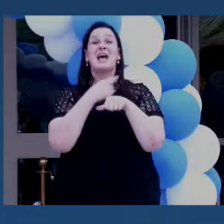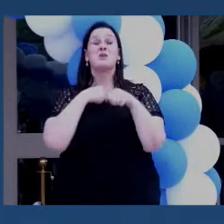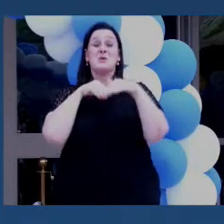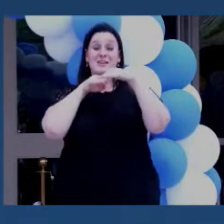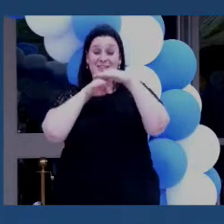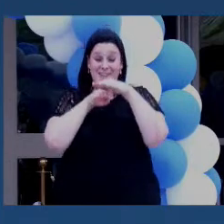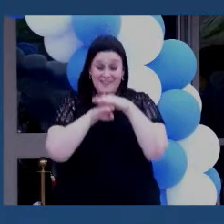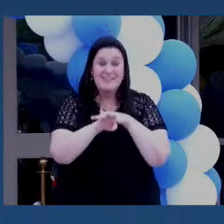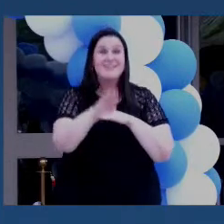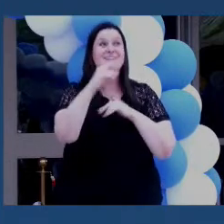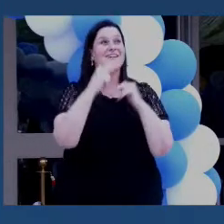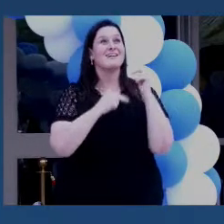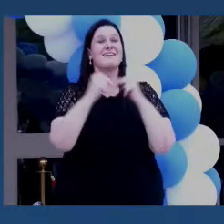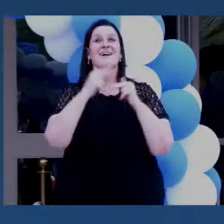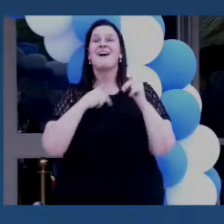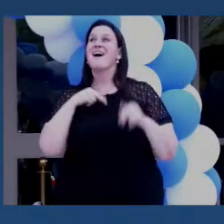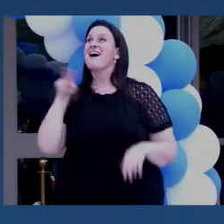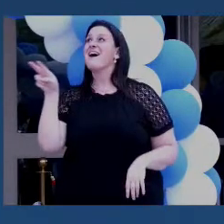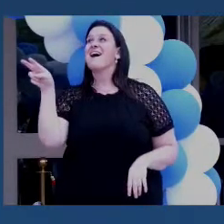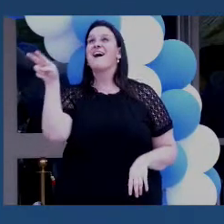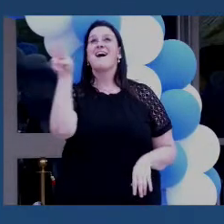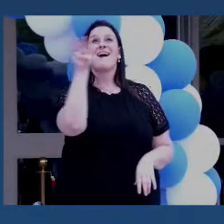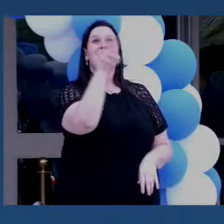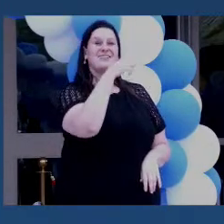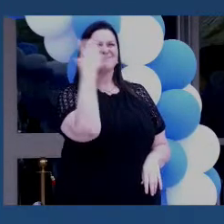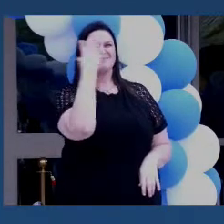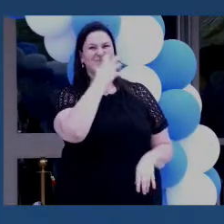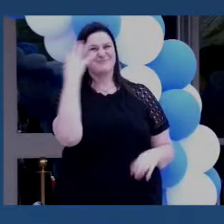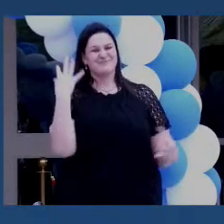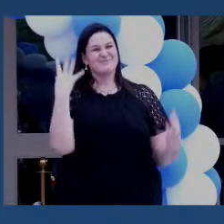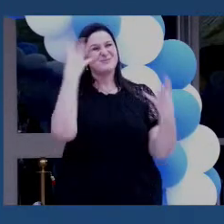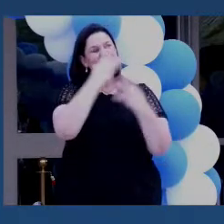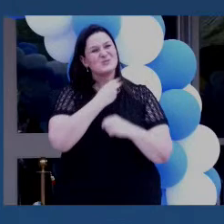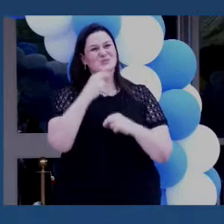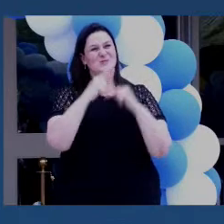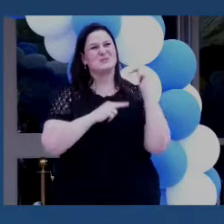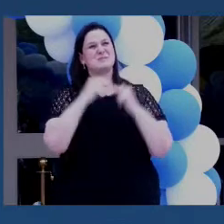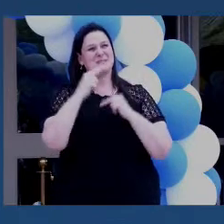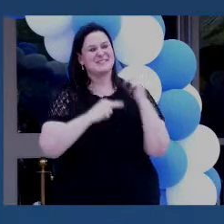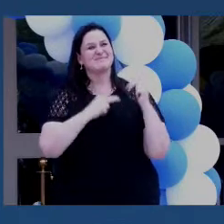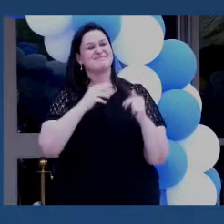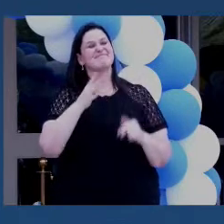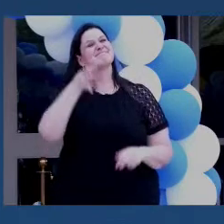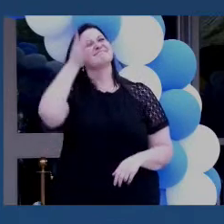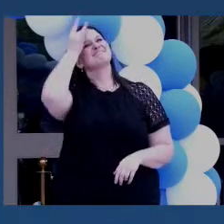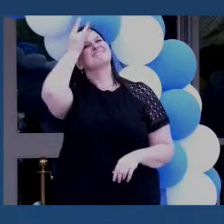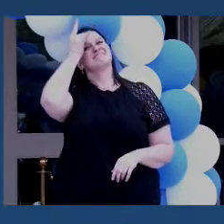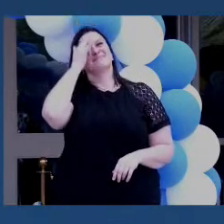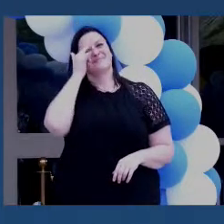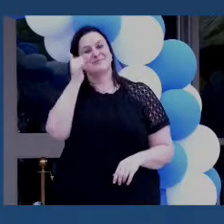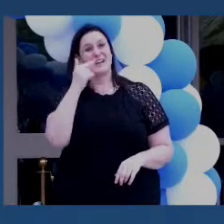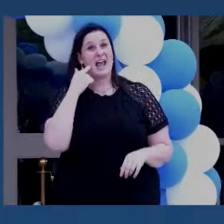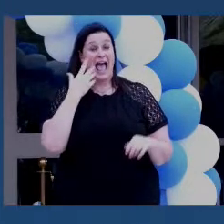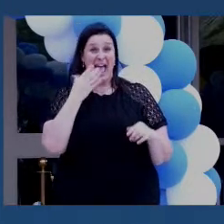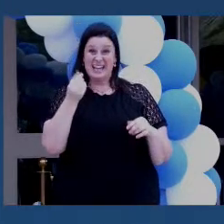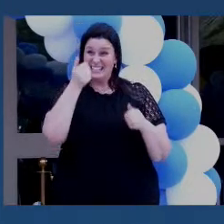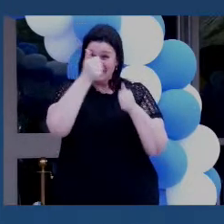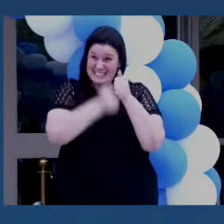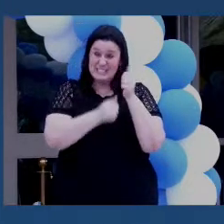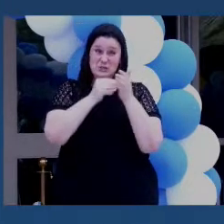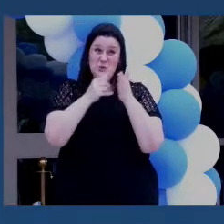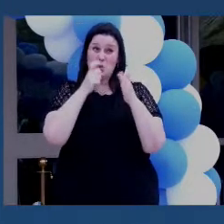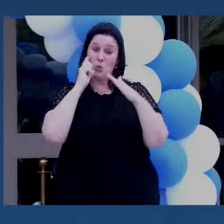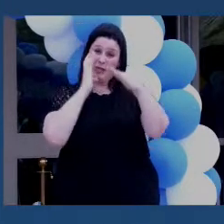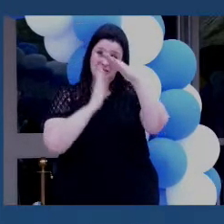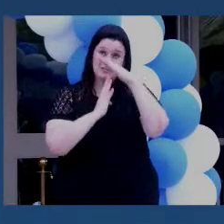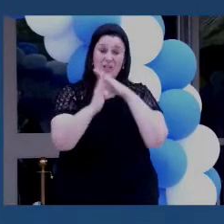door and saw this beautiful building, and the potential in every one of the students that will walk through